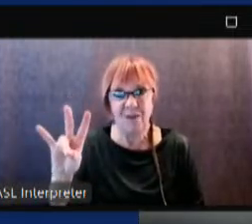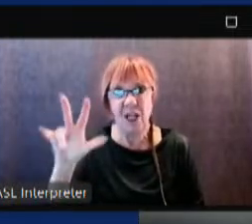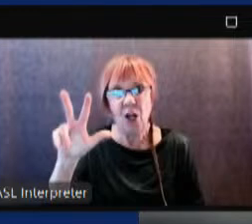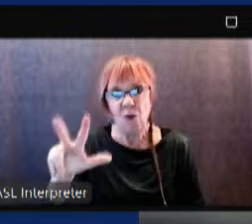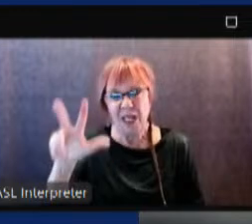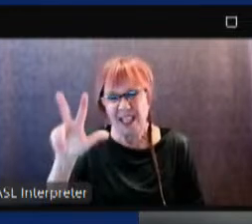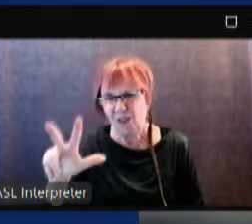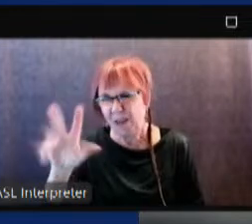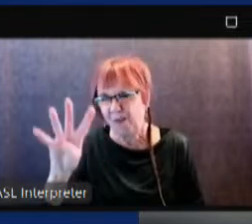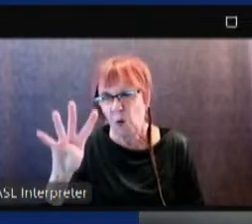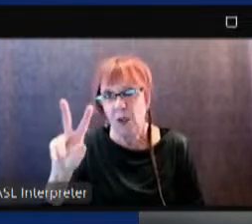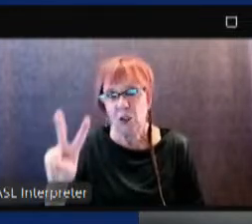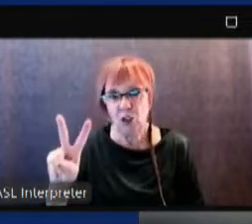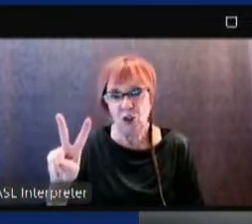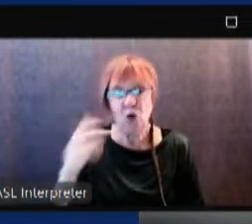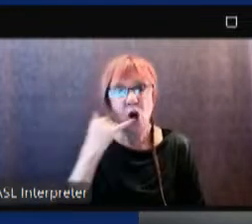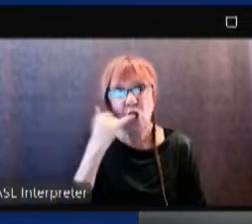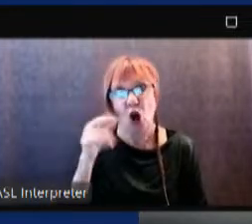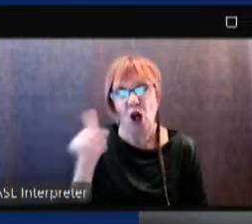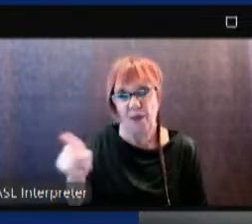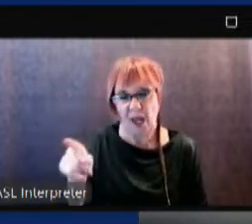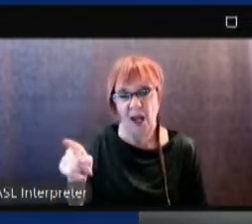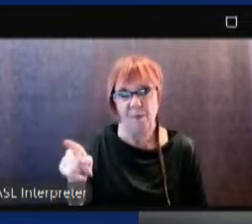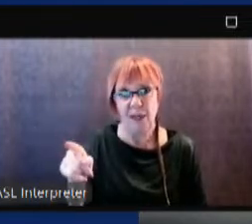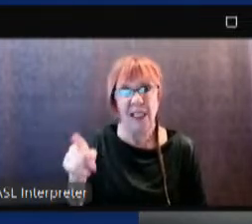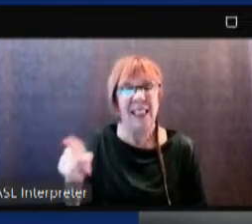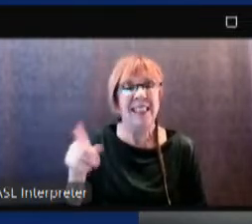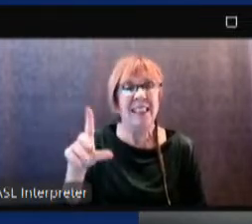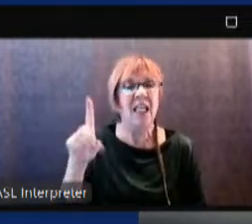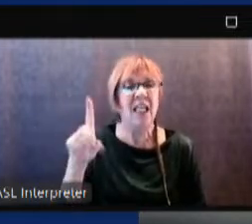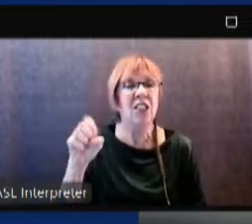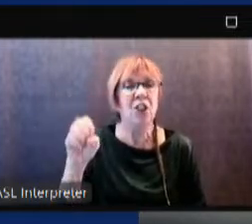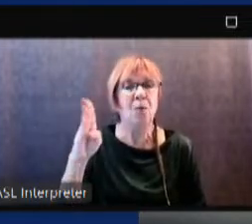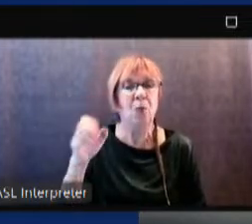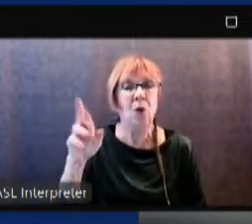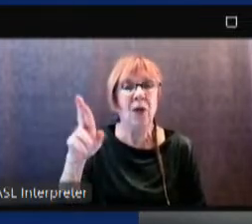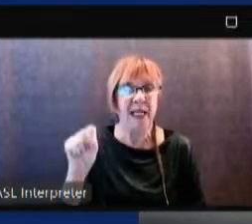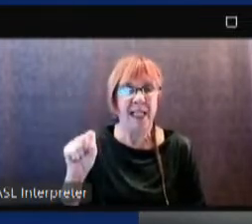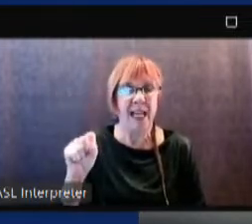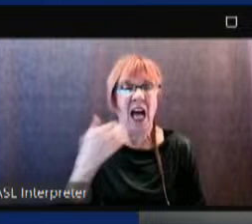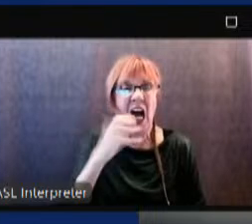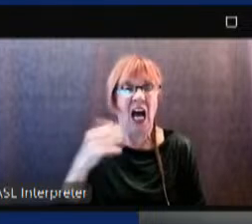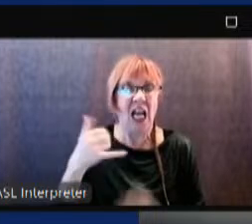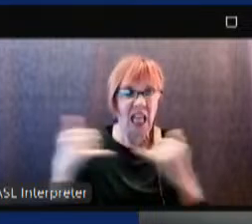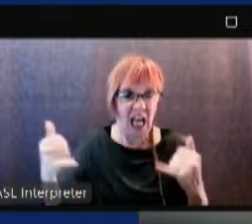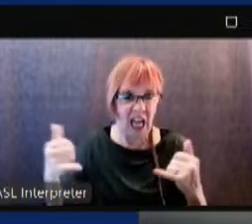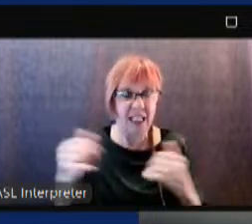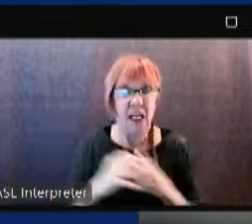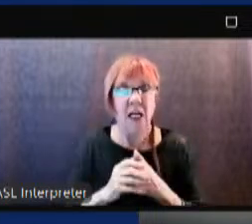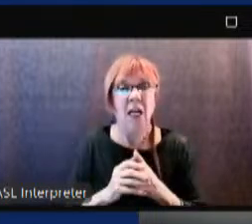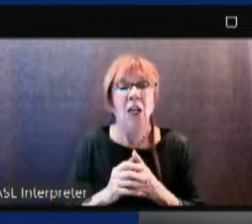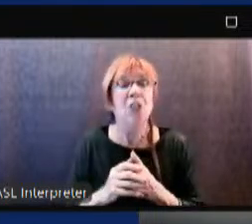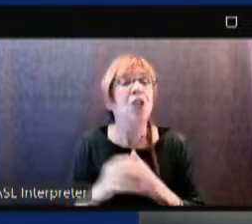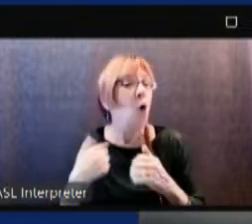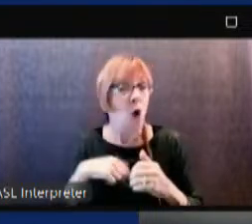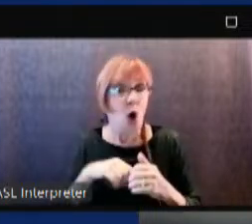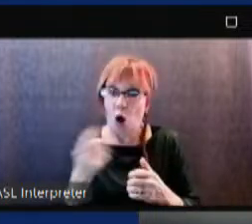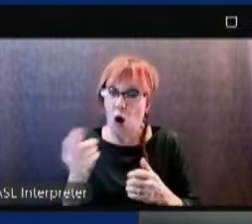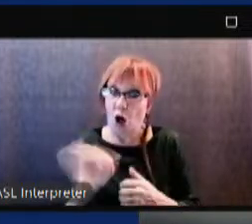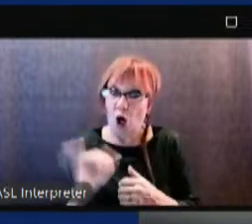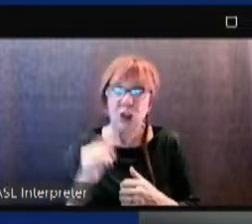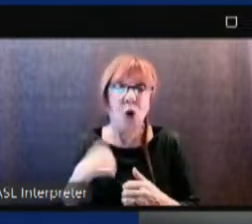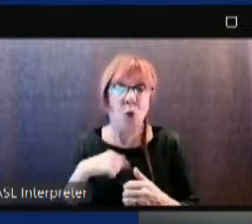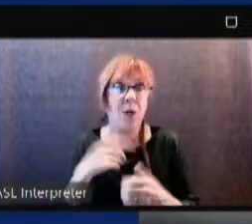844-347-3332, and they can assure you whether it's a legit messaging. We might also call you. We're trying to work with putting caller ID